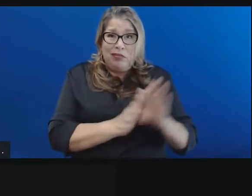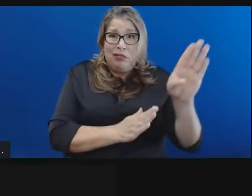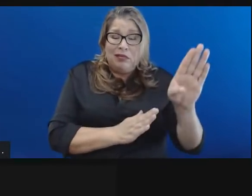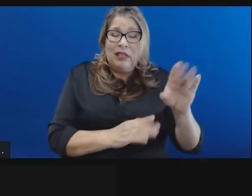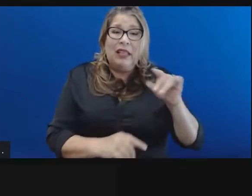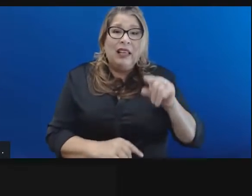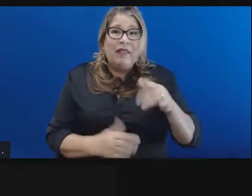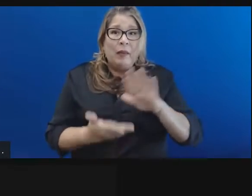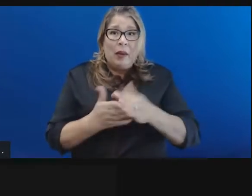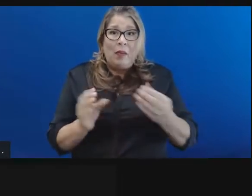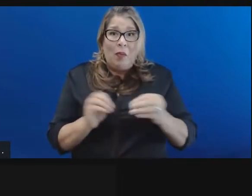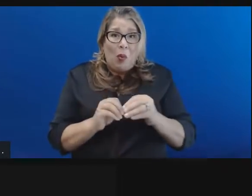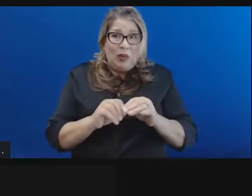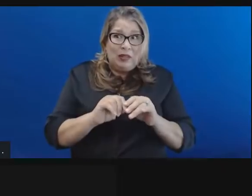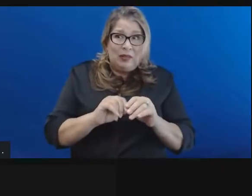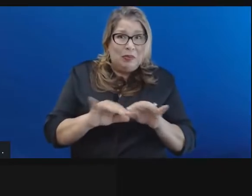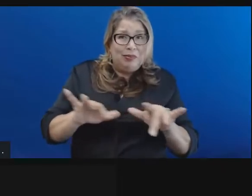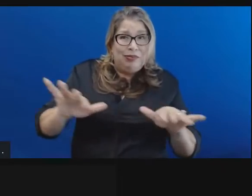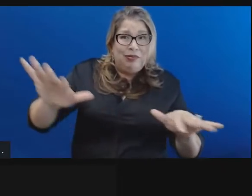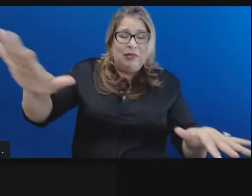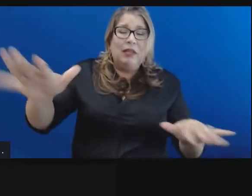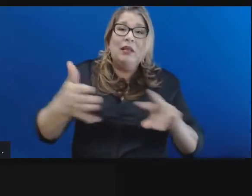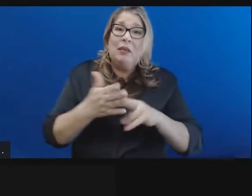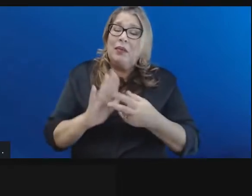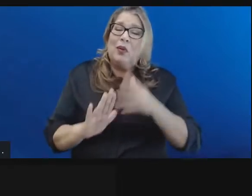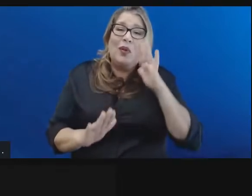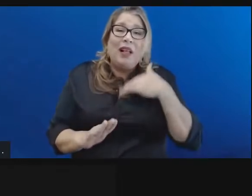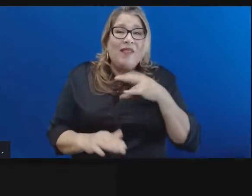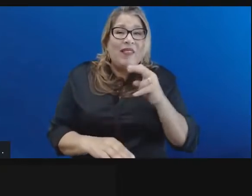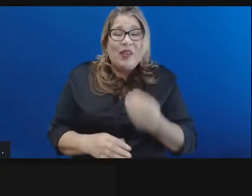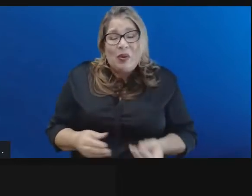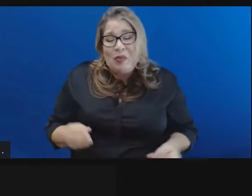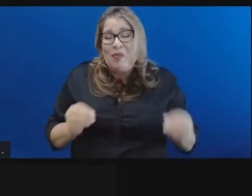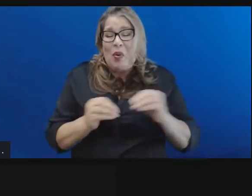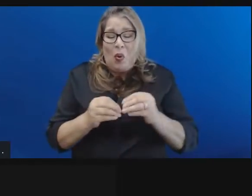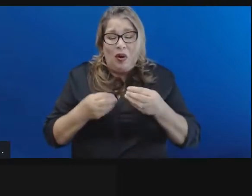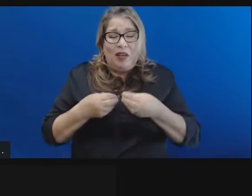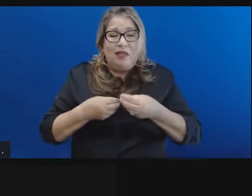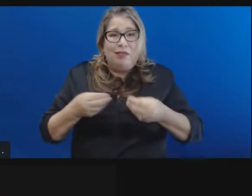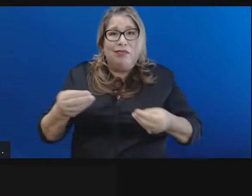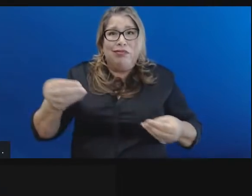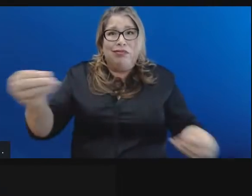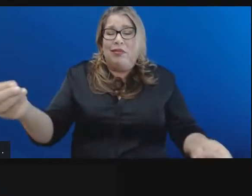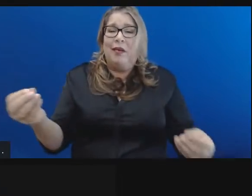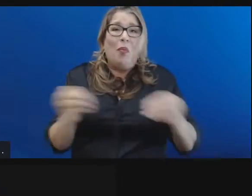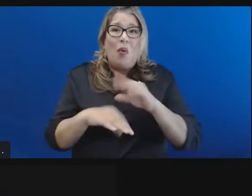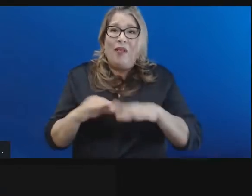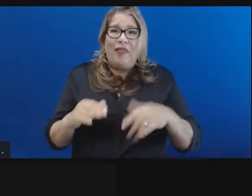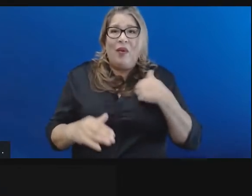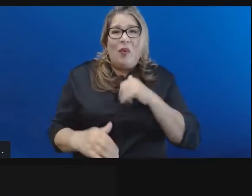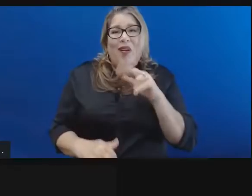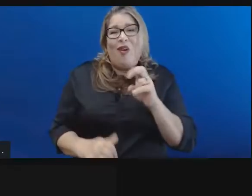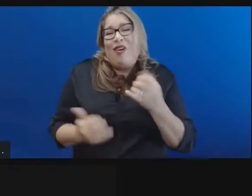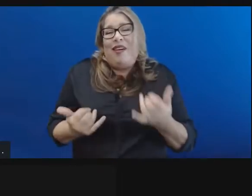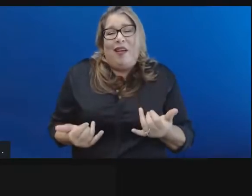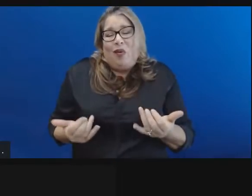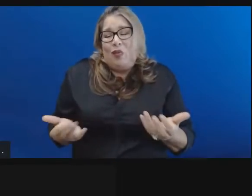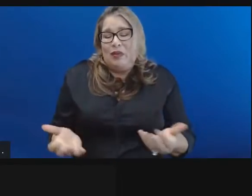more widespread, that we're going to see even increased transmission versus where we are now. But it's the